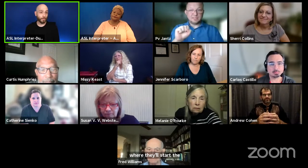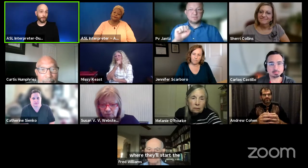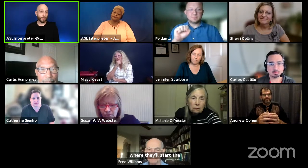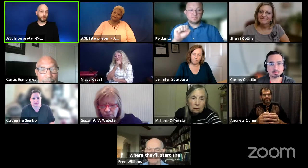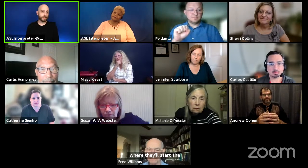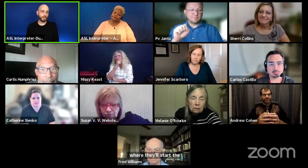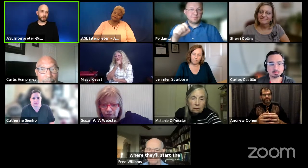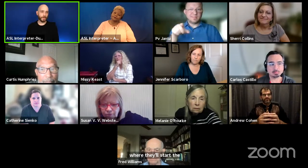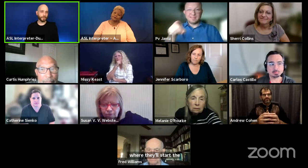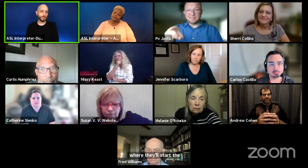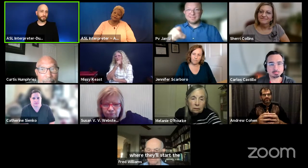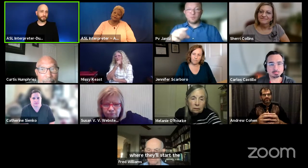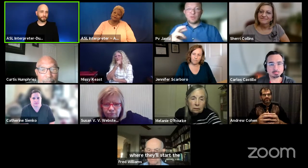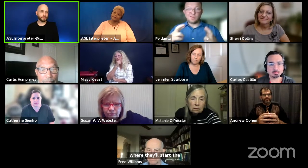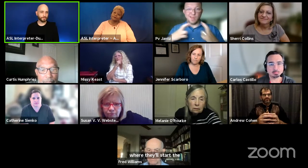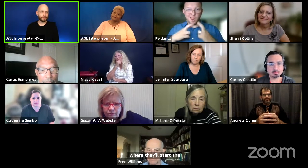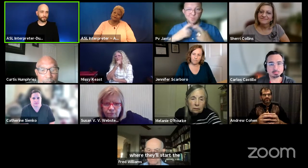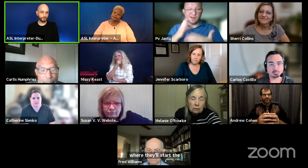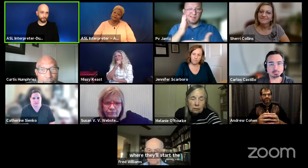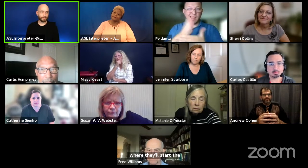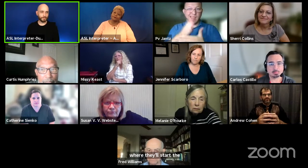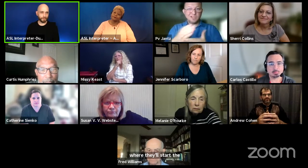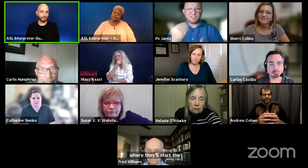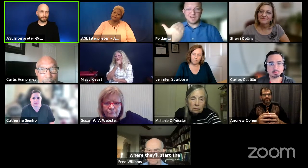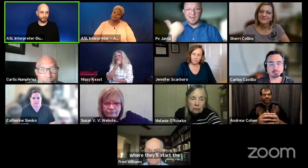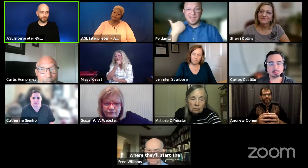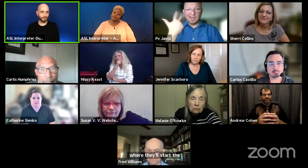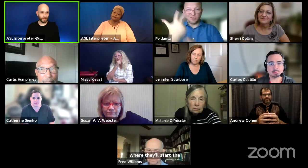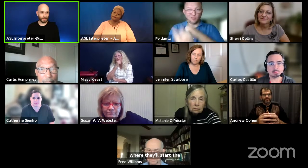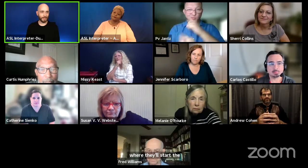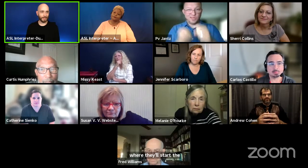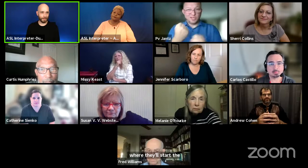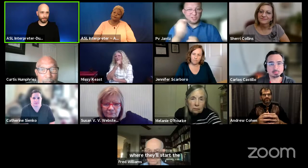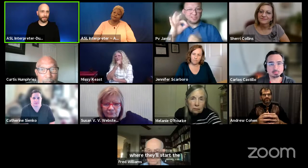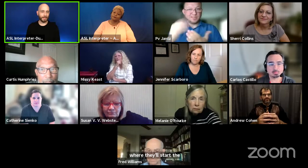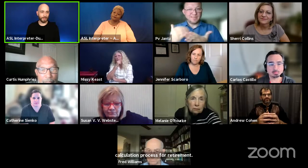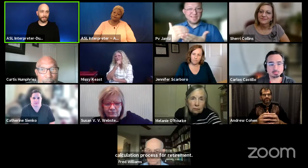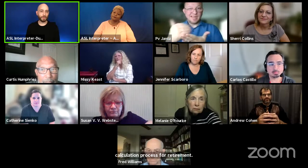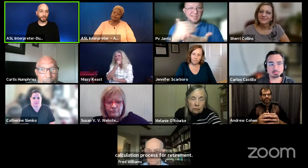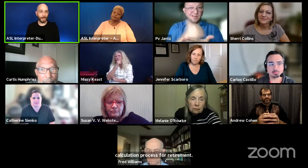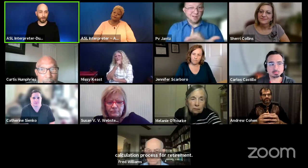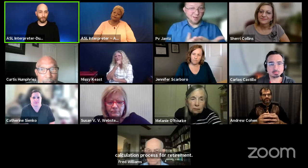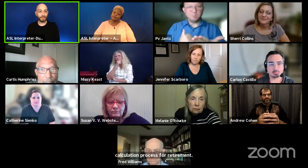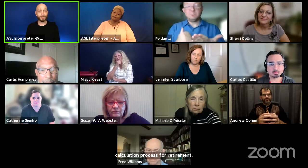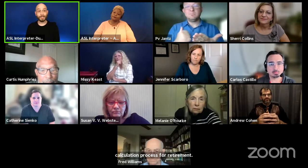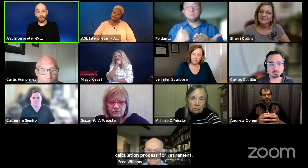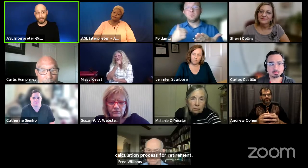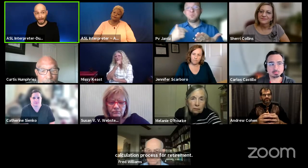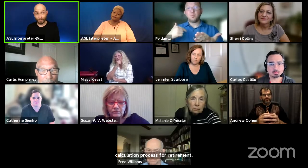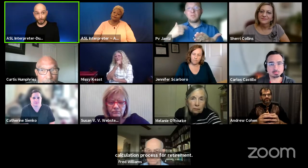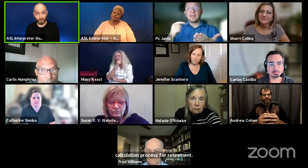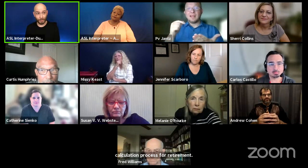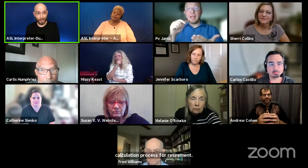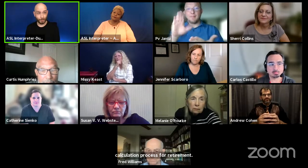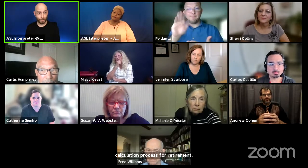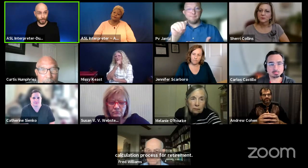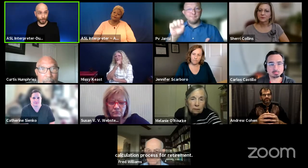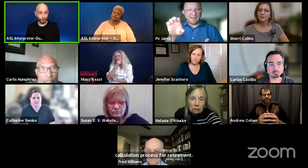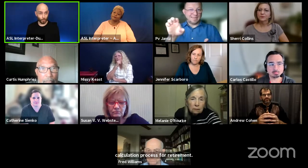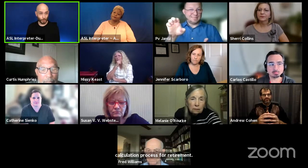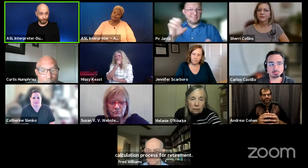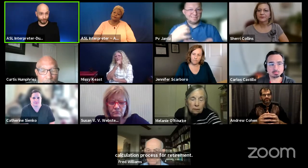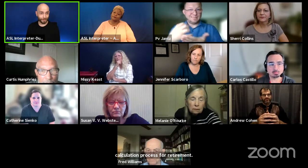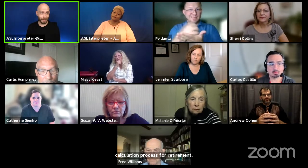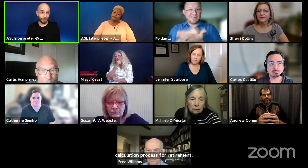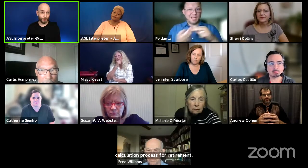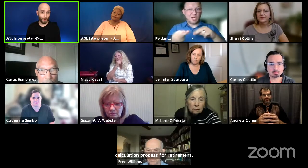add one point of consideration. the retirement does average the last 3